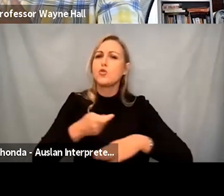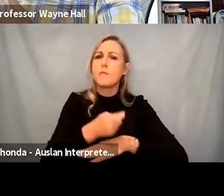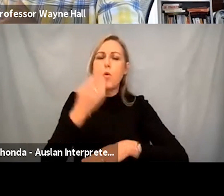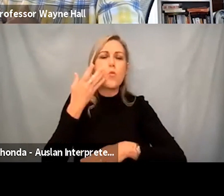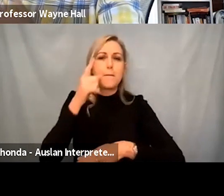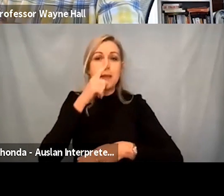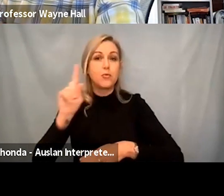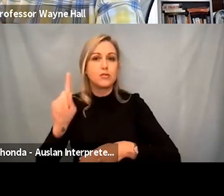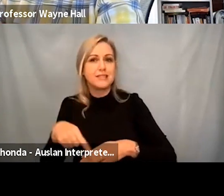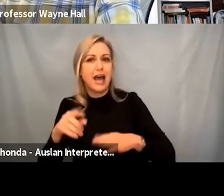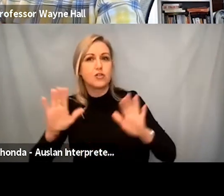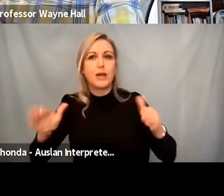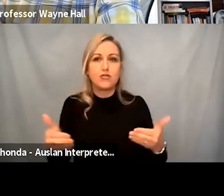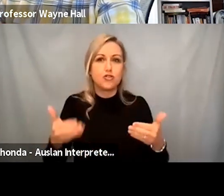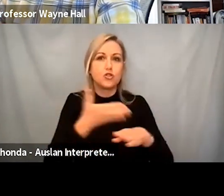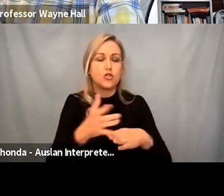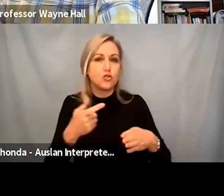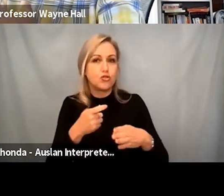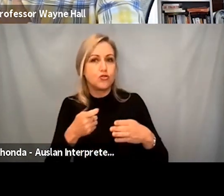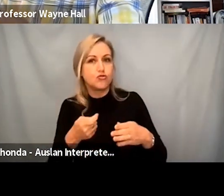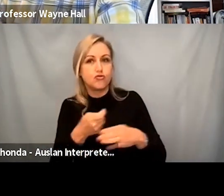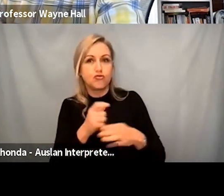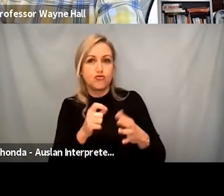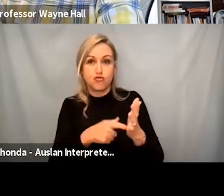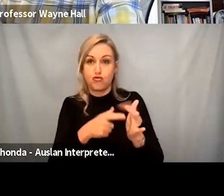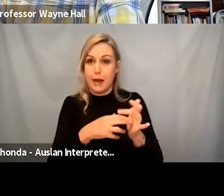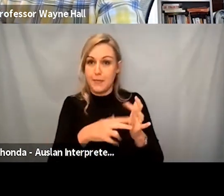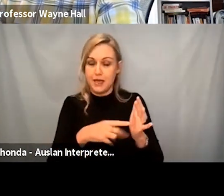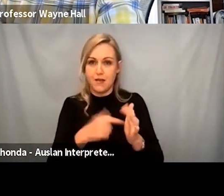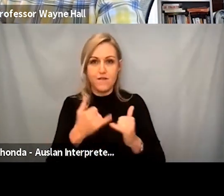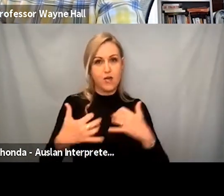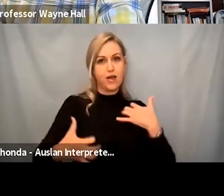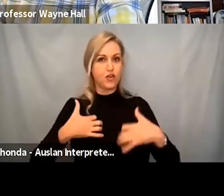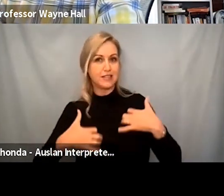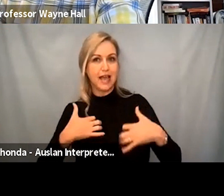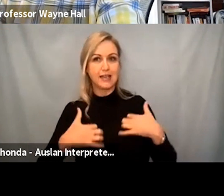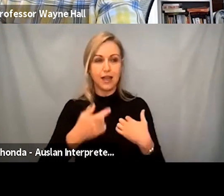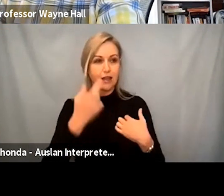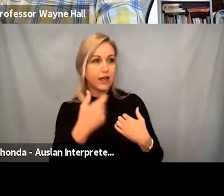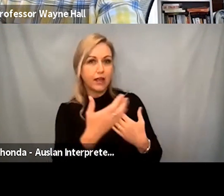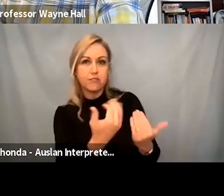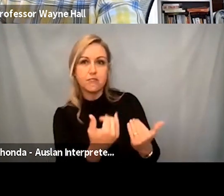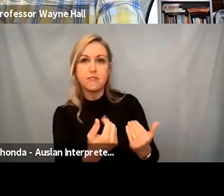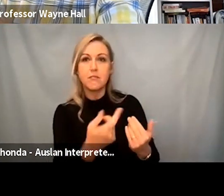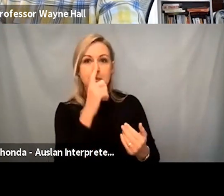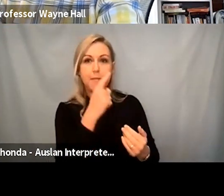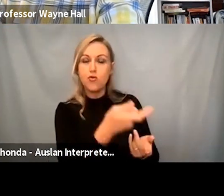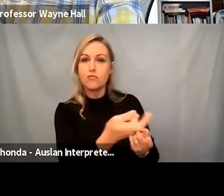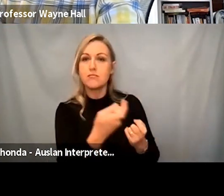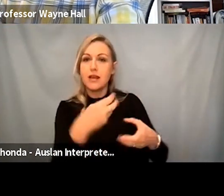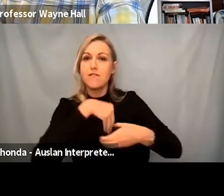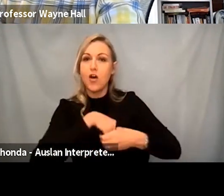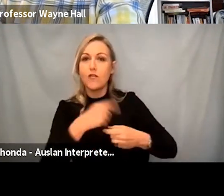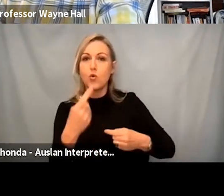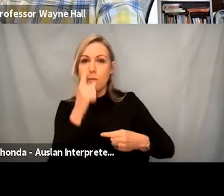are enthusiastic about them. They recruit people who are open to experiment and use new treatments. When you start seeing